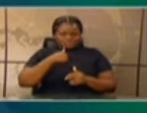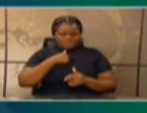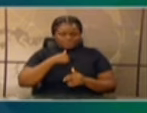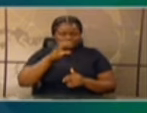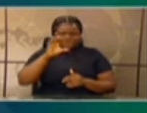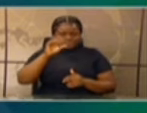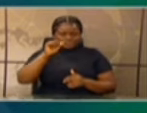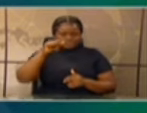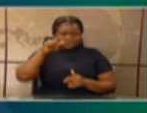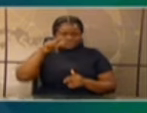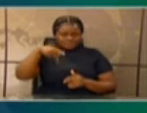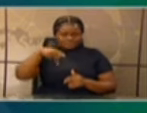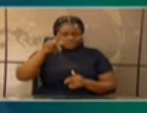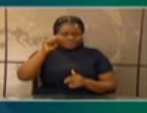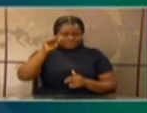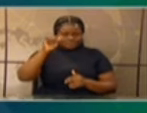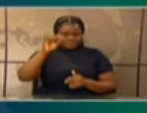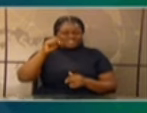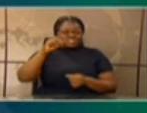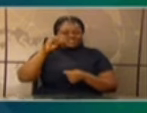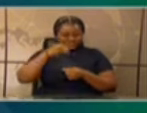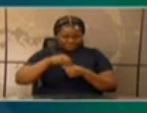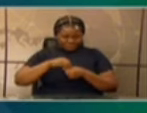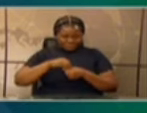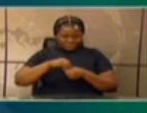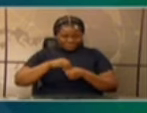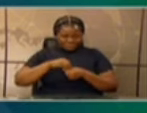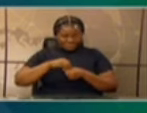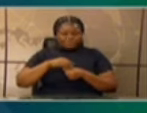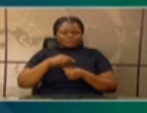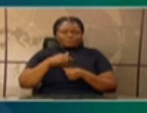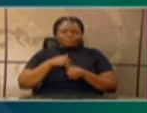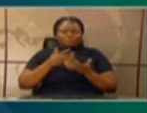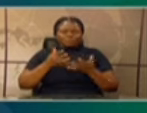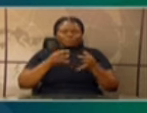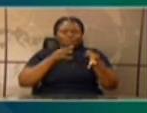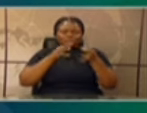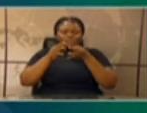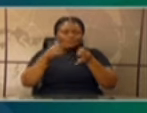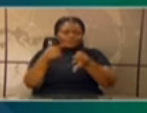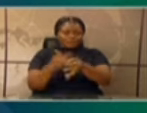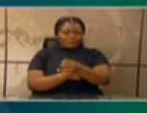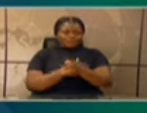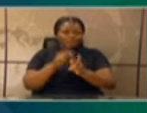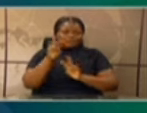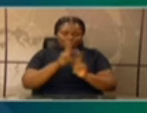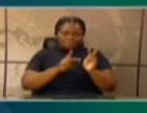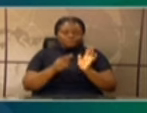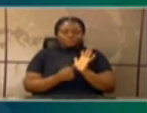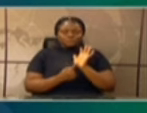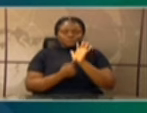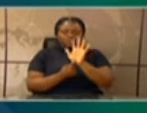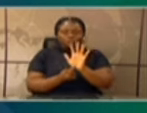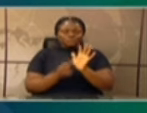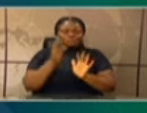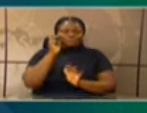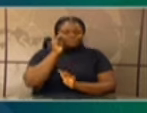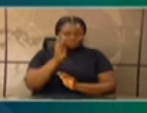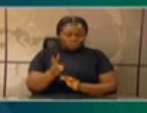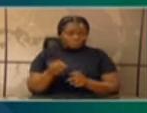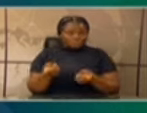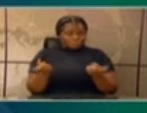Koso, said a ya. The person had to check Ghana for no, you never check Ghana for. But when